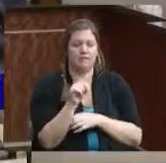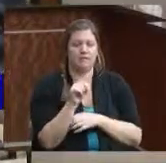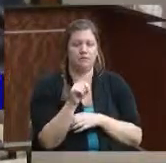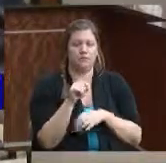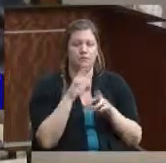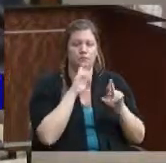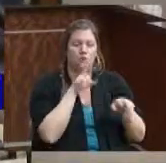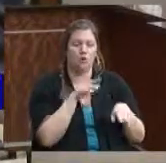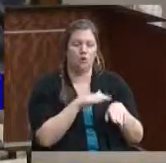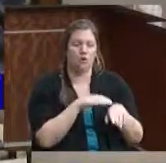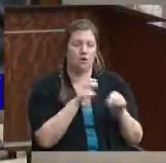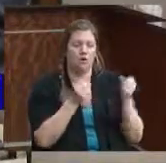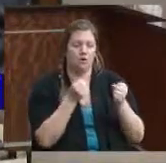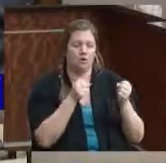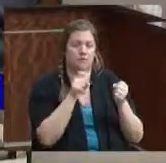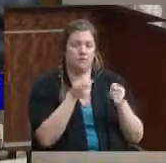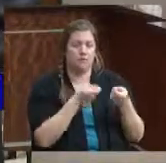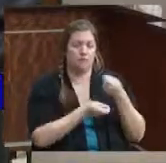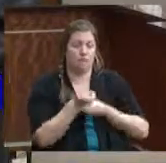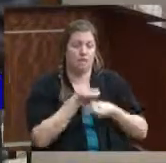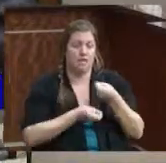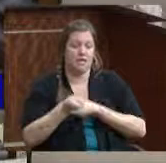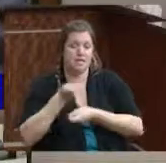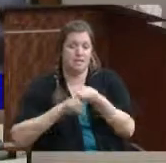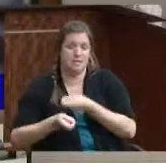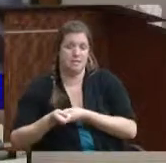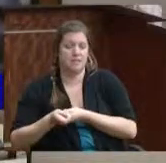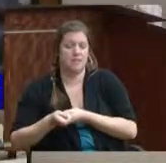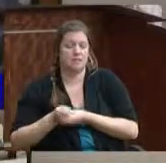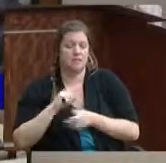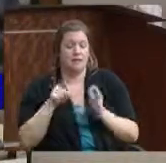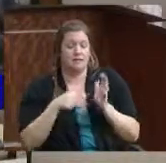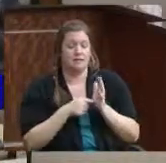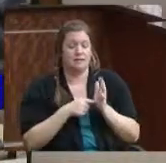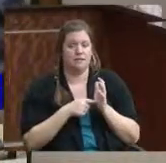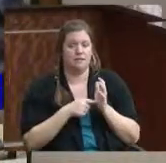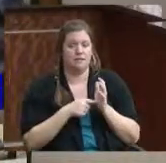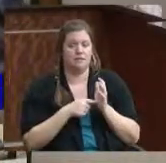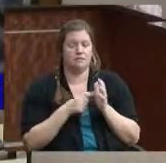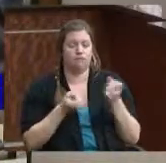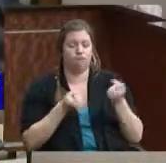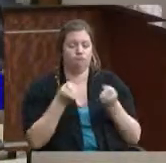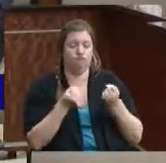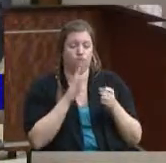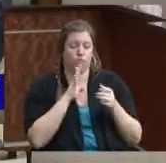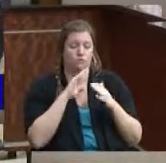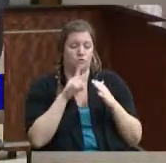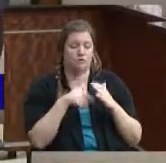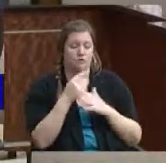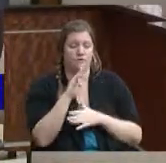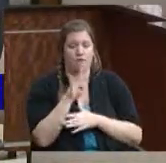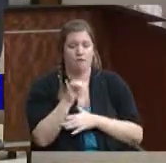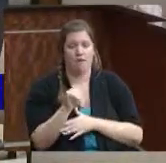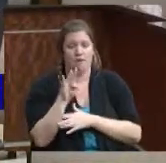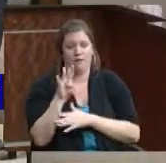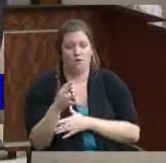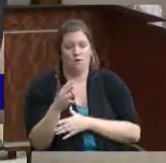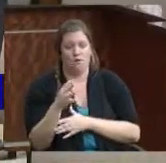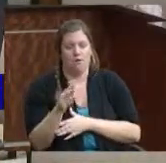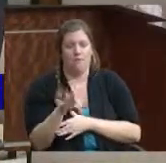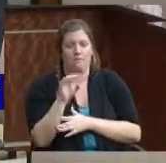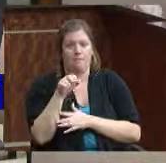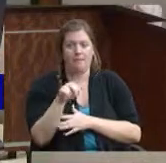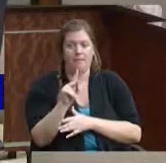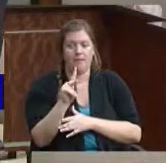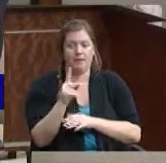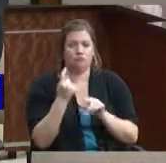on the vehicles that need to be replaced, and this vehicle we've discussed at the work session is a 4x4 pickup, which will